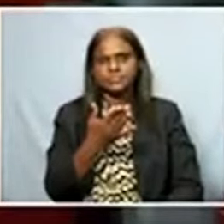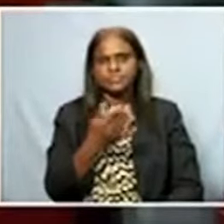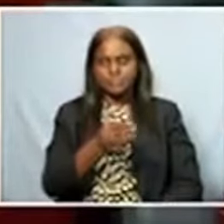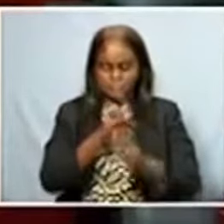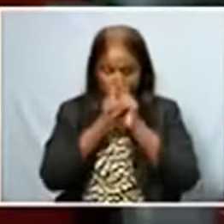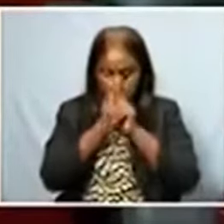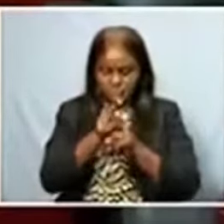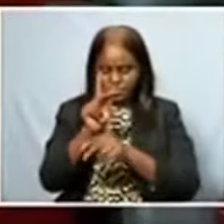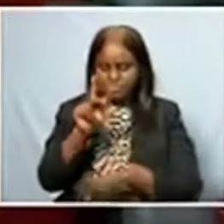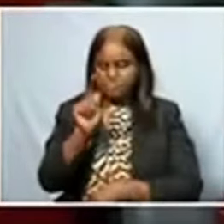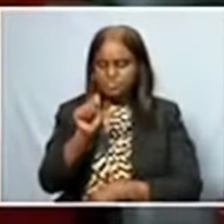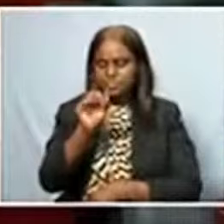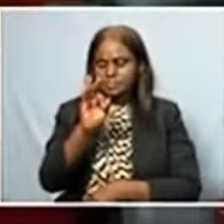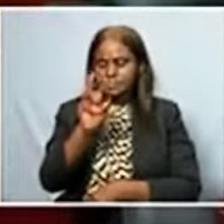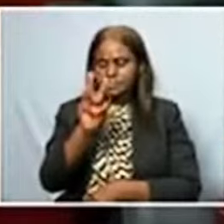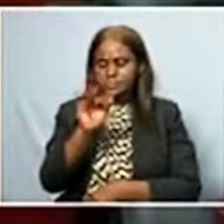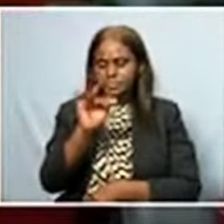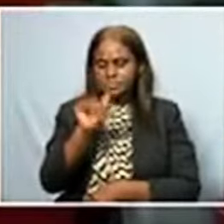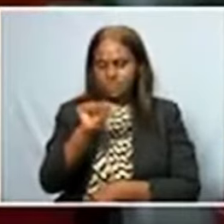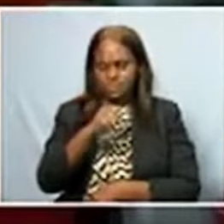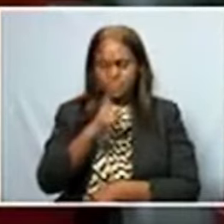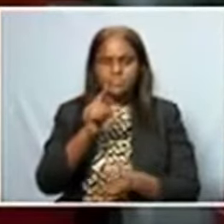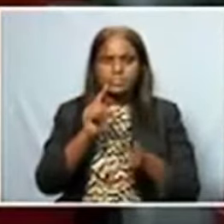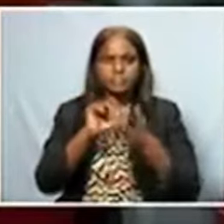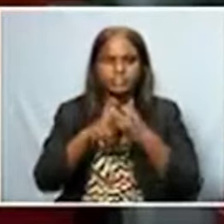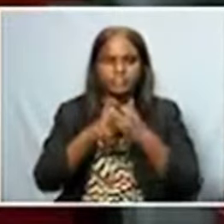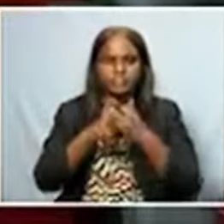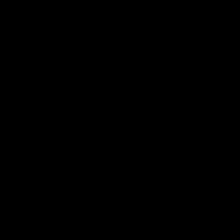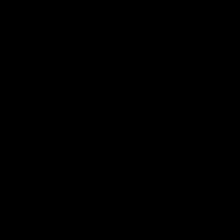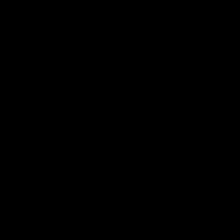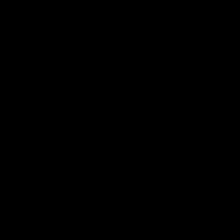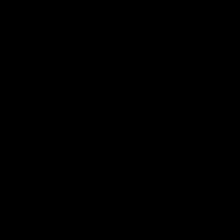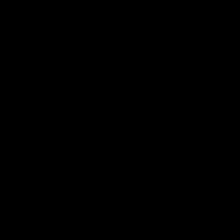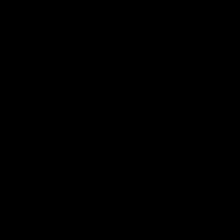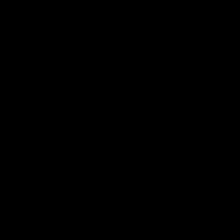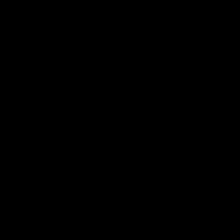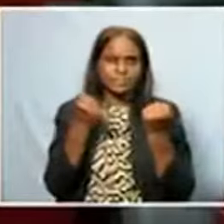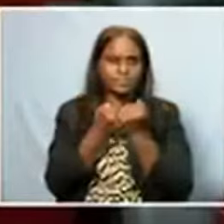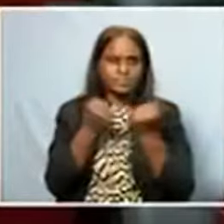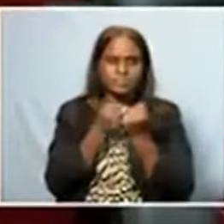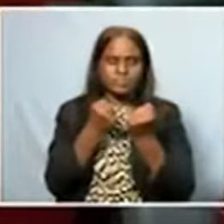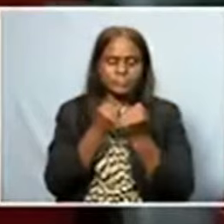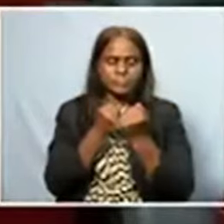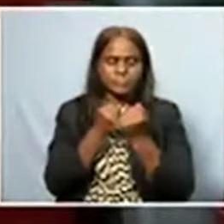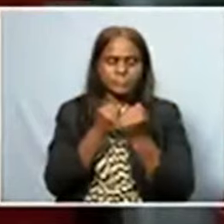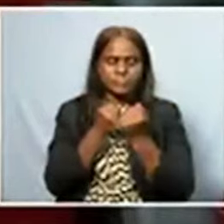Honorable Kafwaya. We, however, do not support the